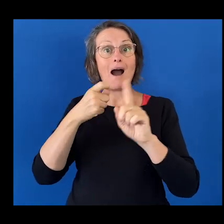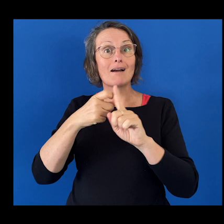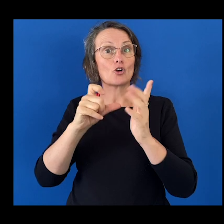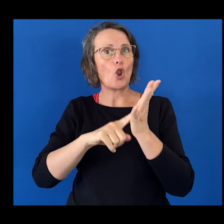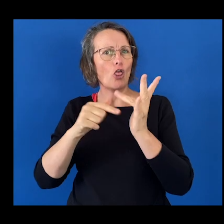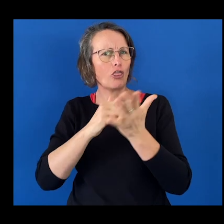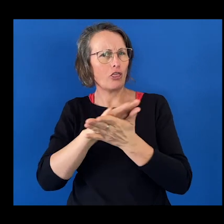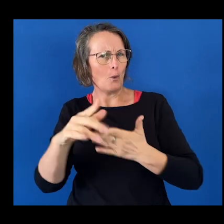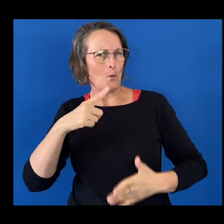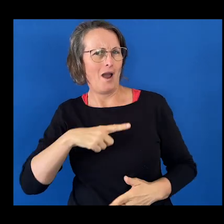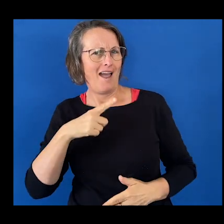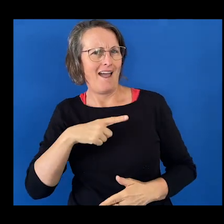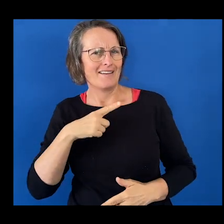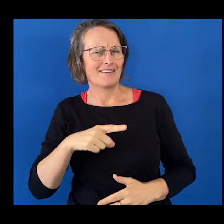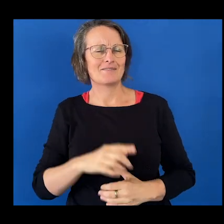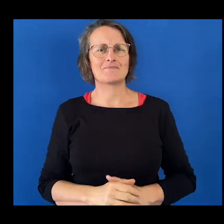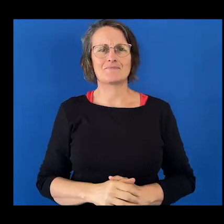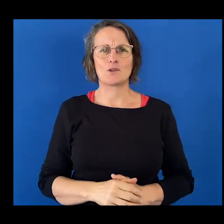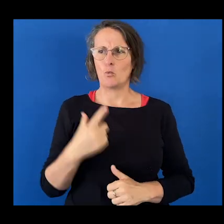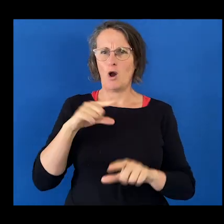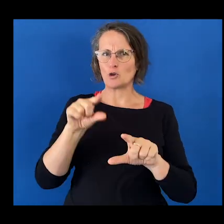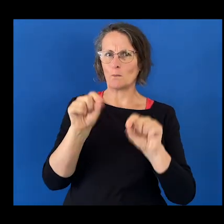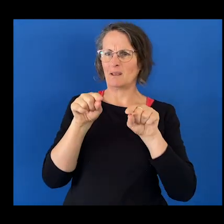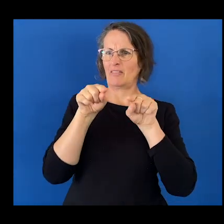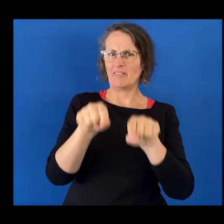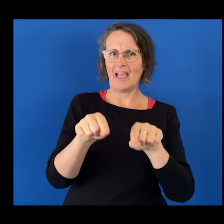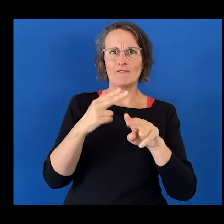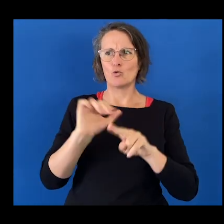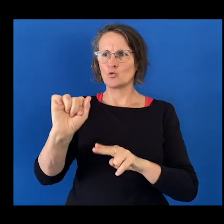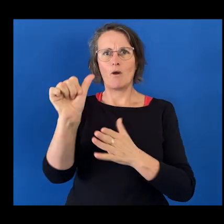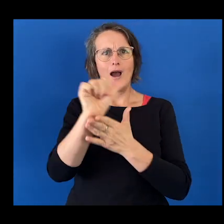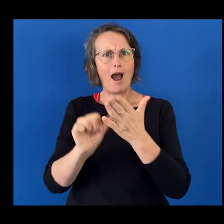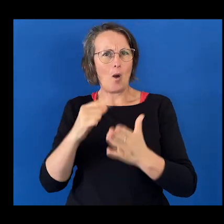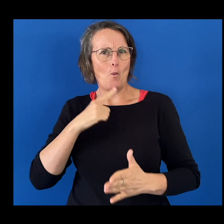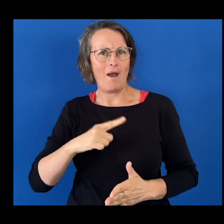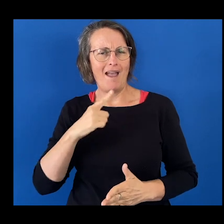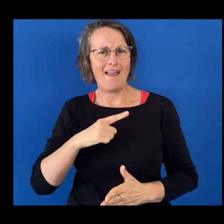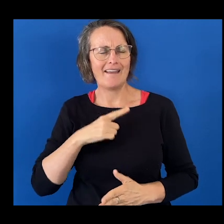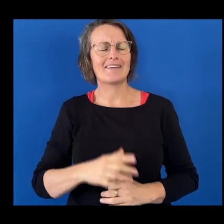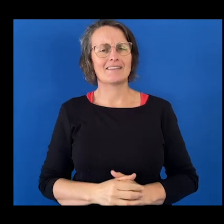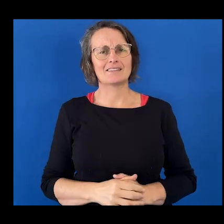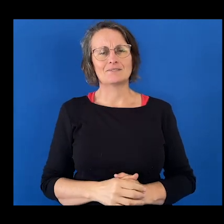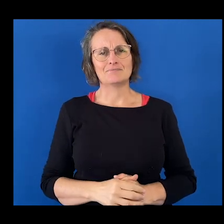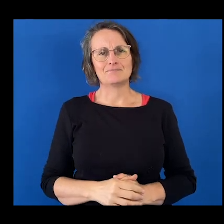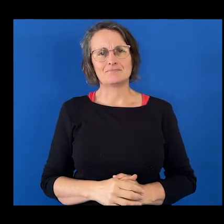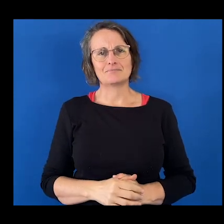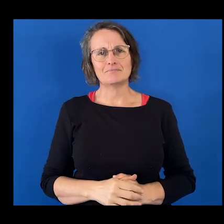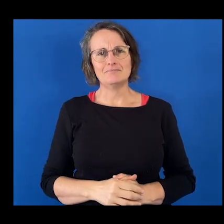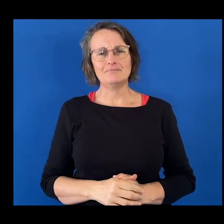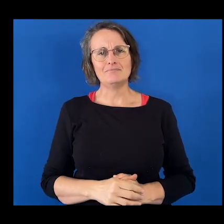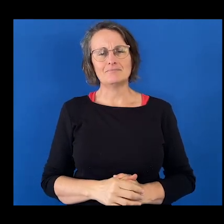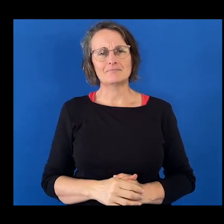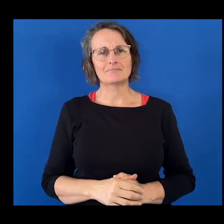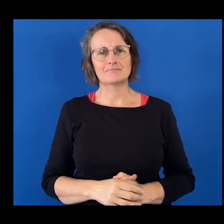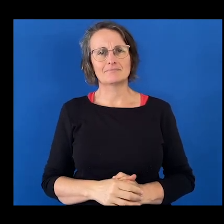to bark cloth, and that as the medium you might use to express this affinity with